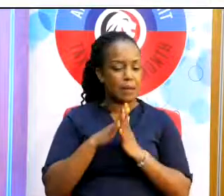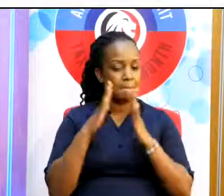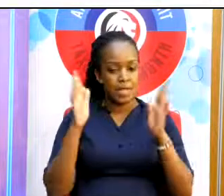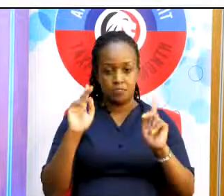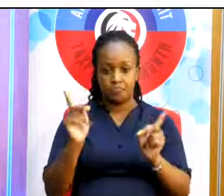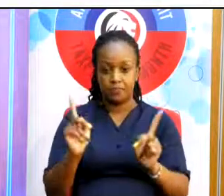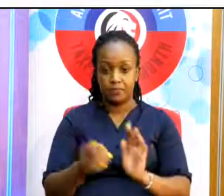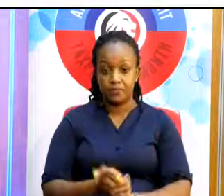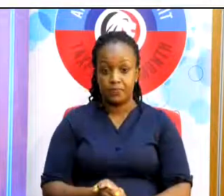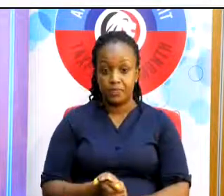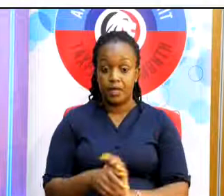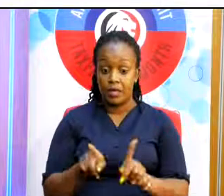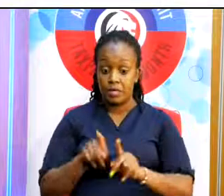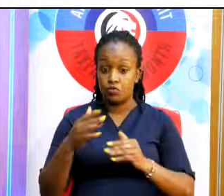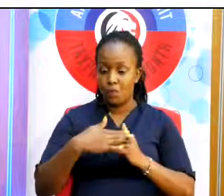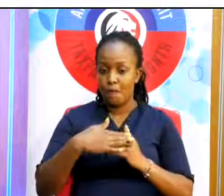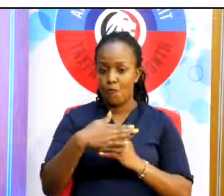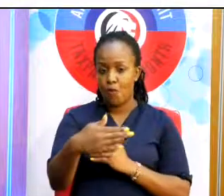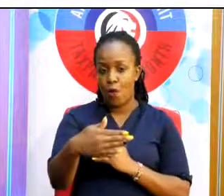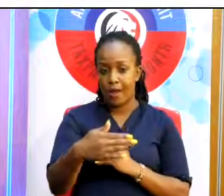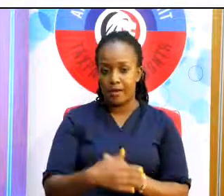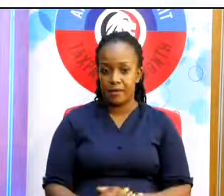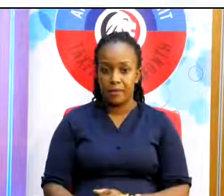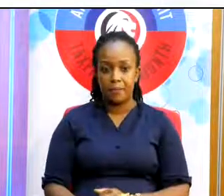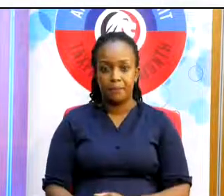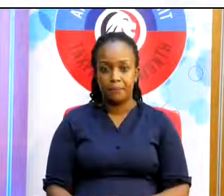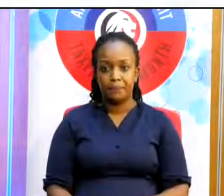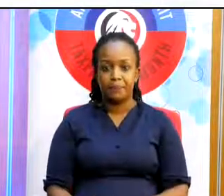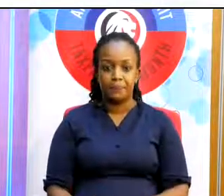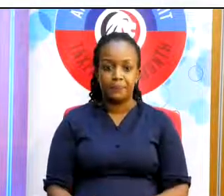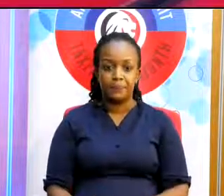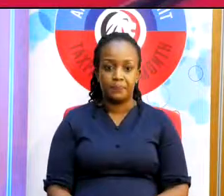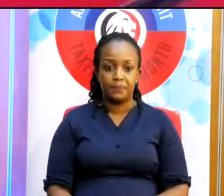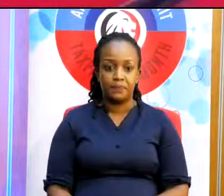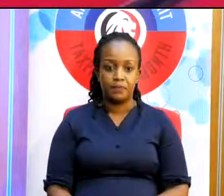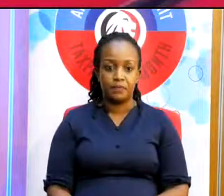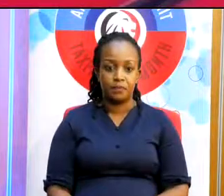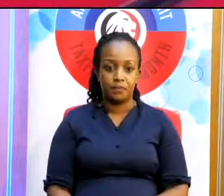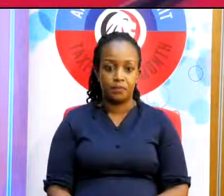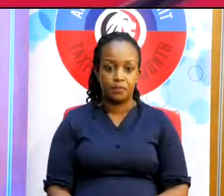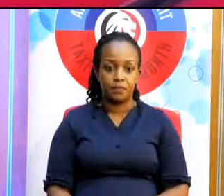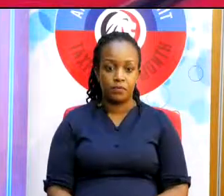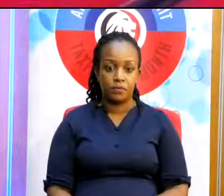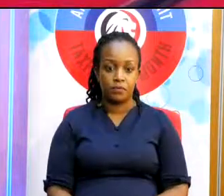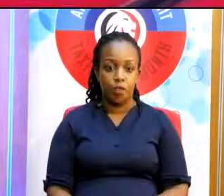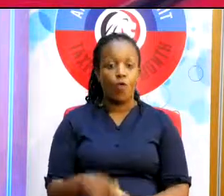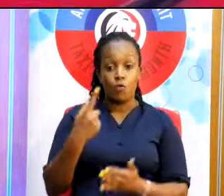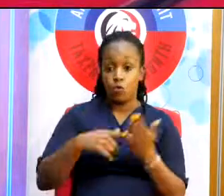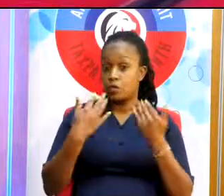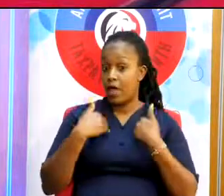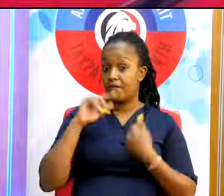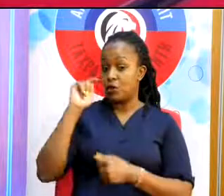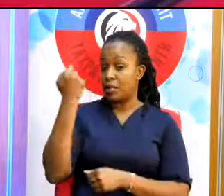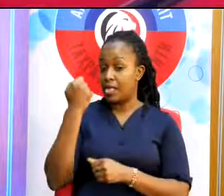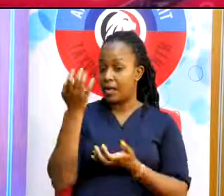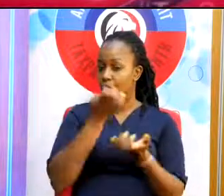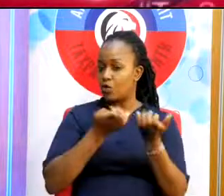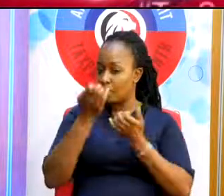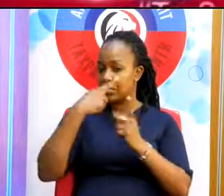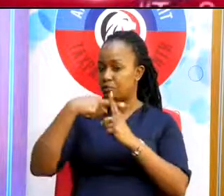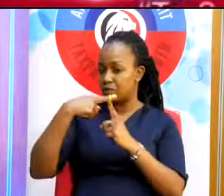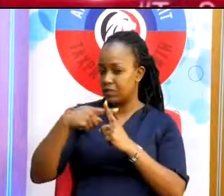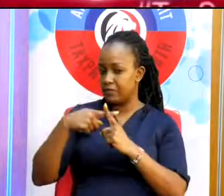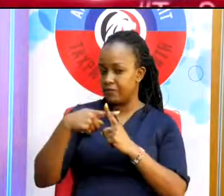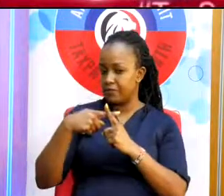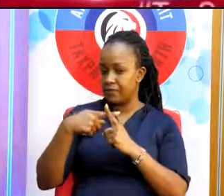that moving forward, the outlook we have for the Kenyan economy is positive. But